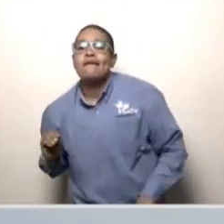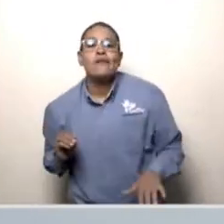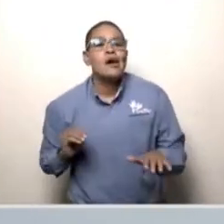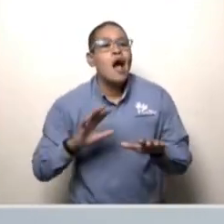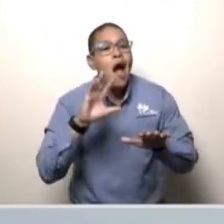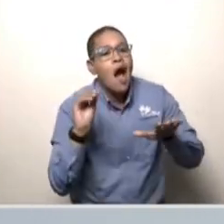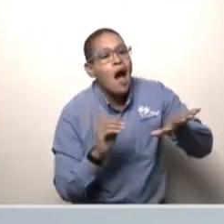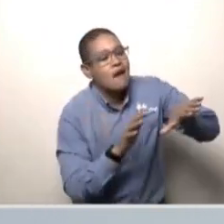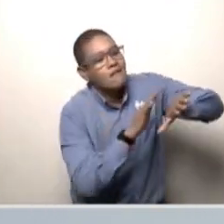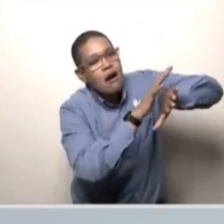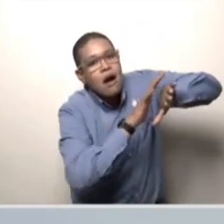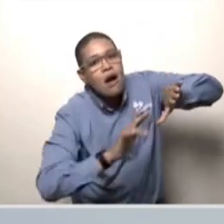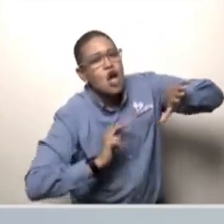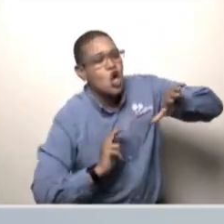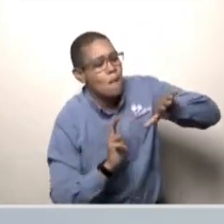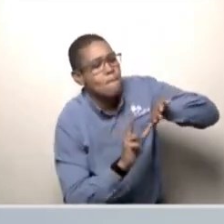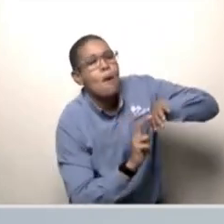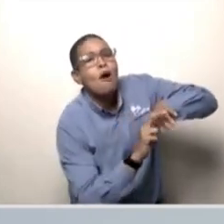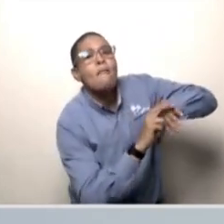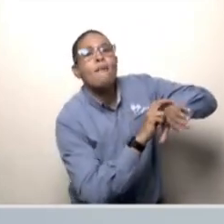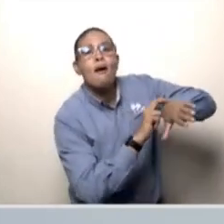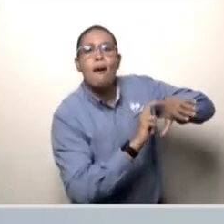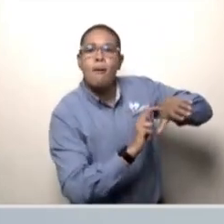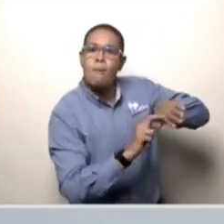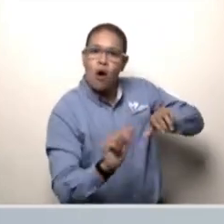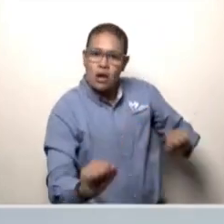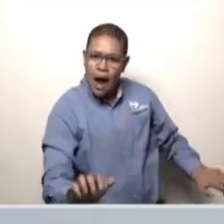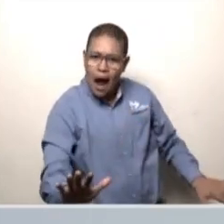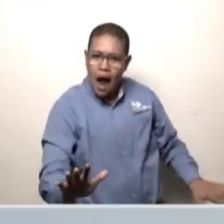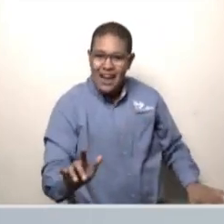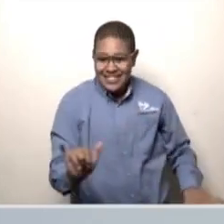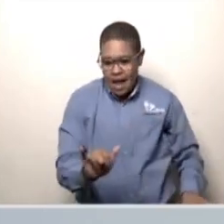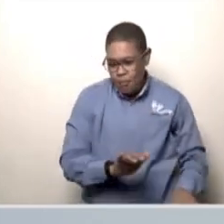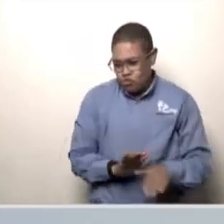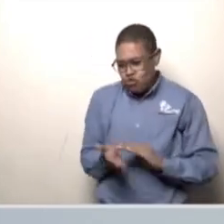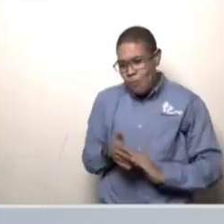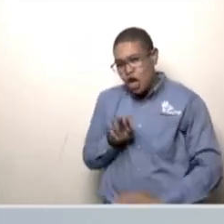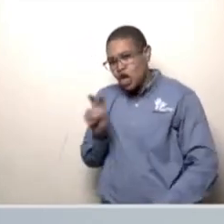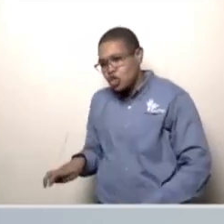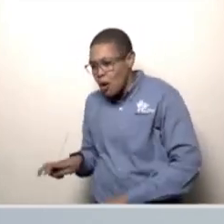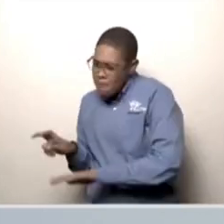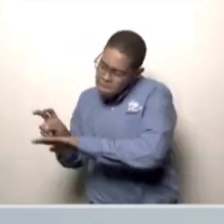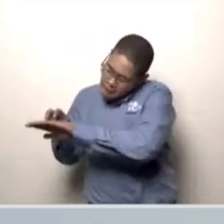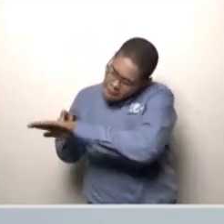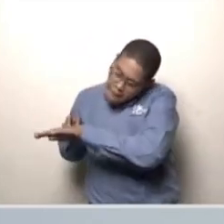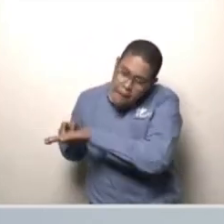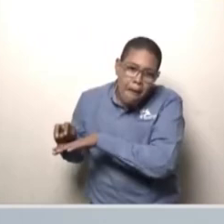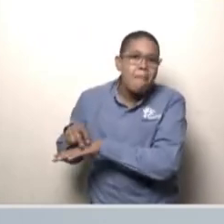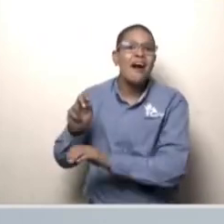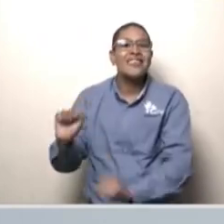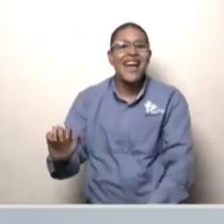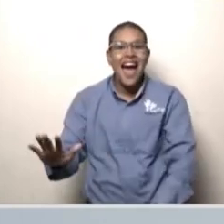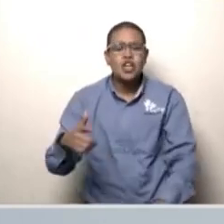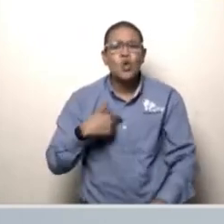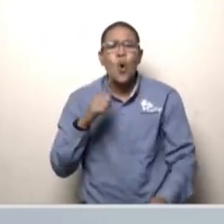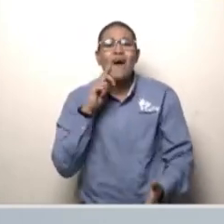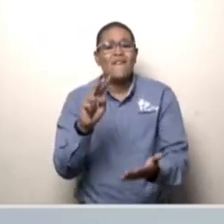Africa, and vice versa. So we have to deal with visa issues and make sure that